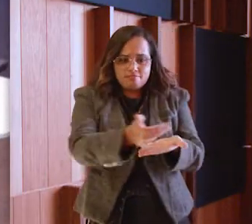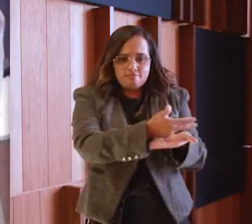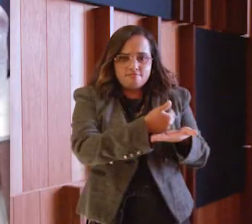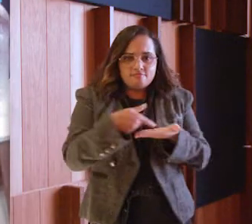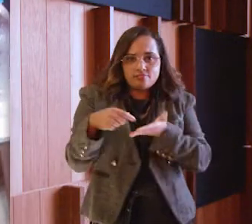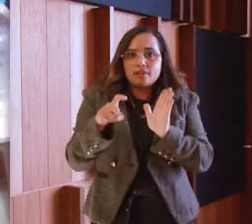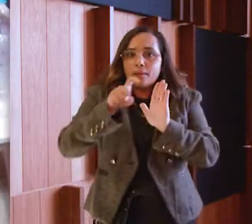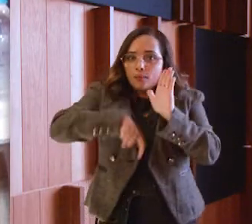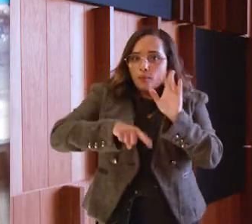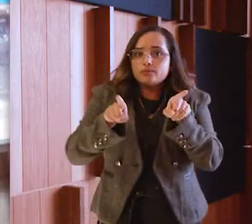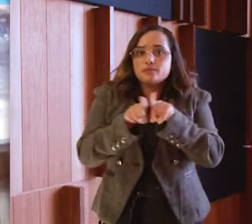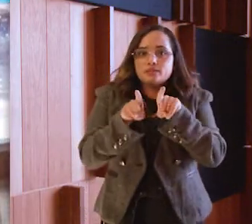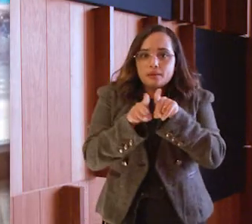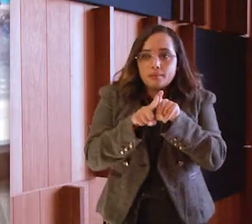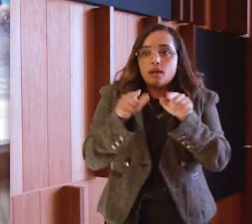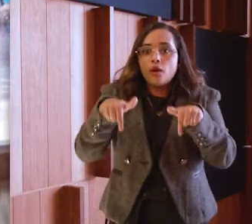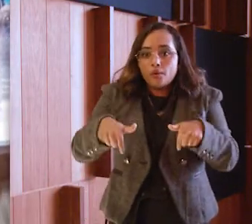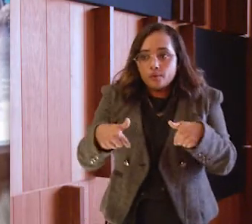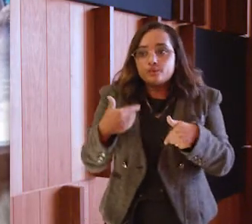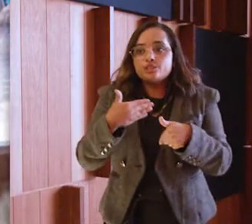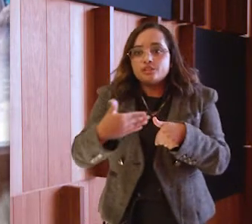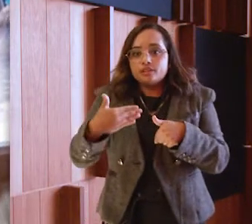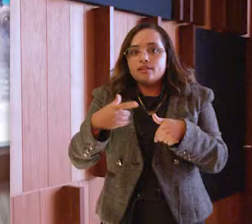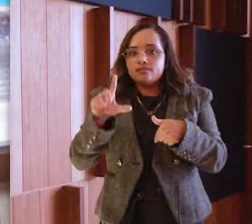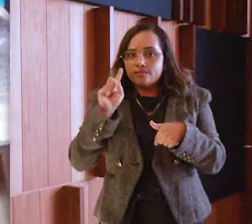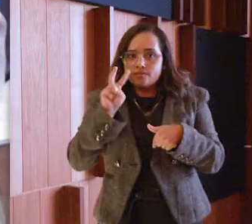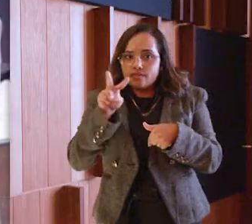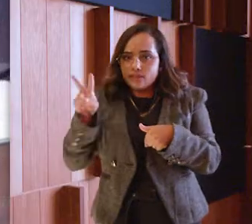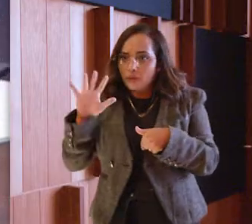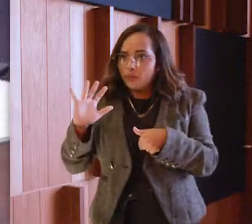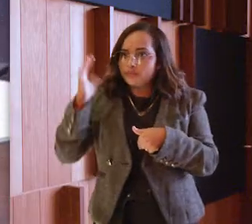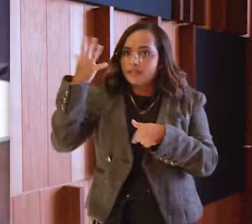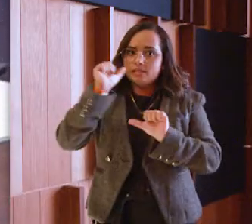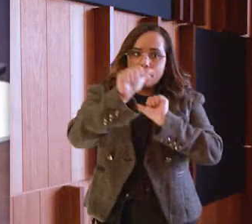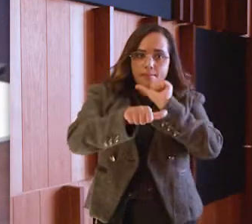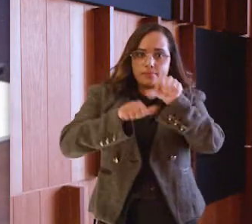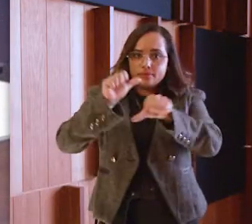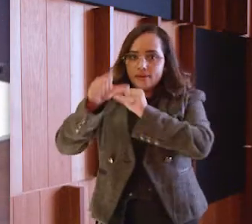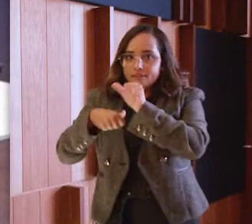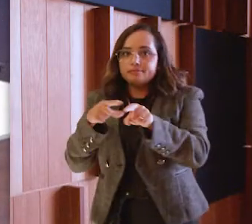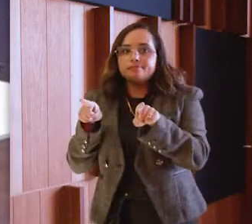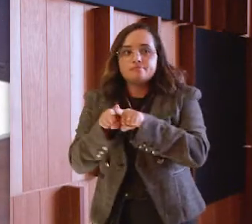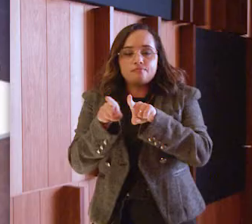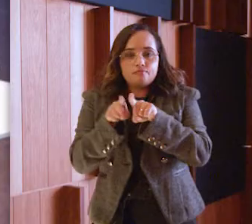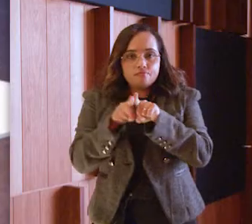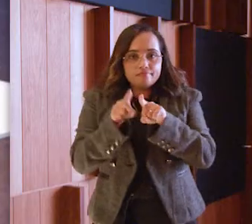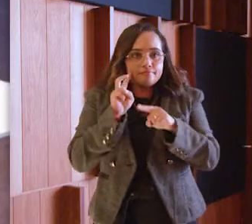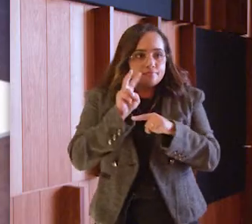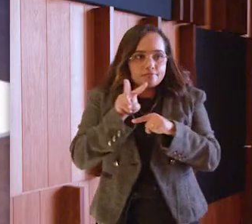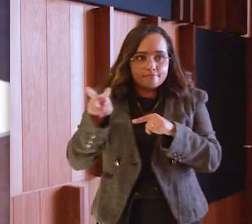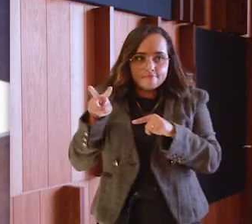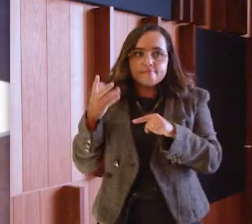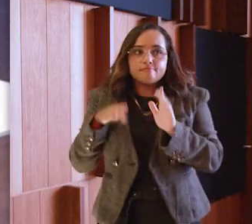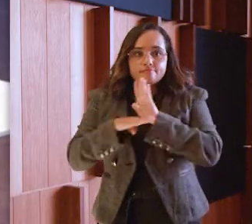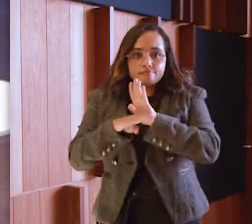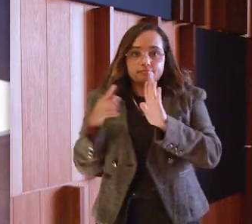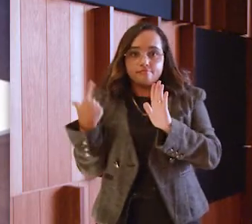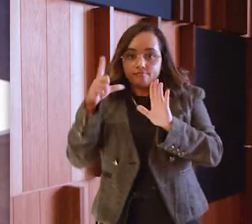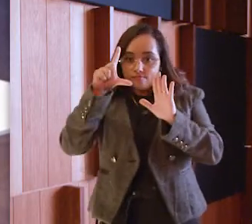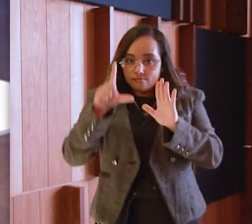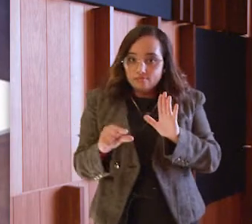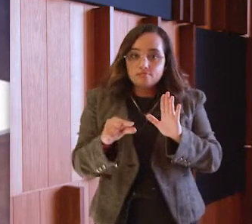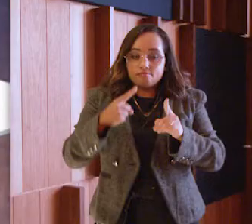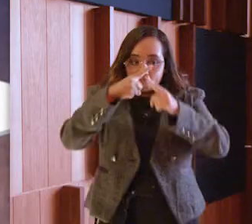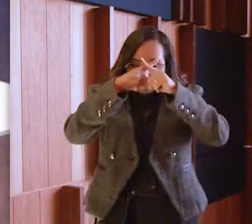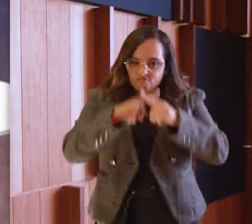a number of techniques to avoid and minimize those disputes. At the same time, success means